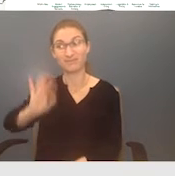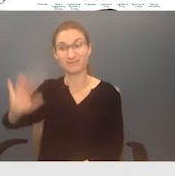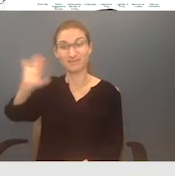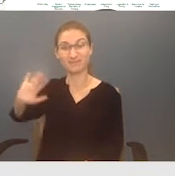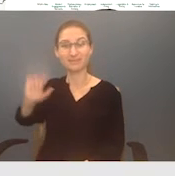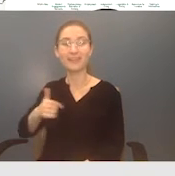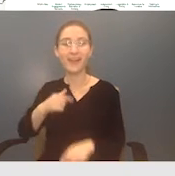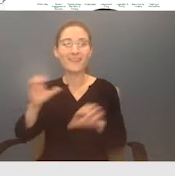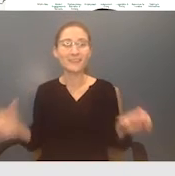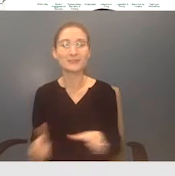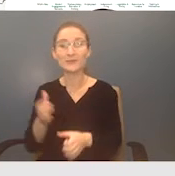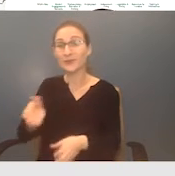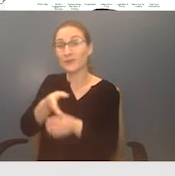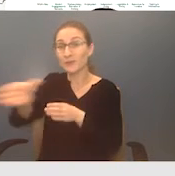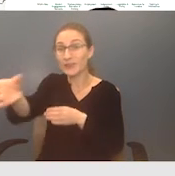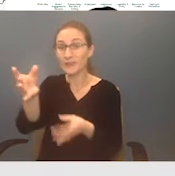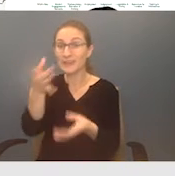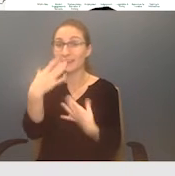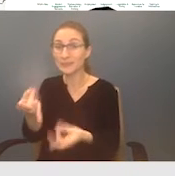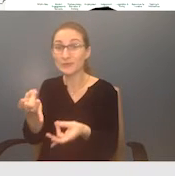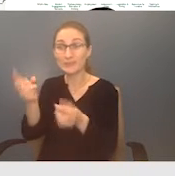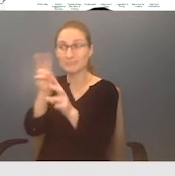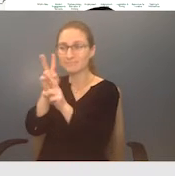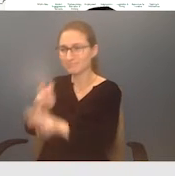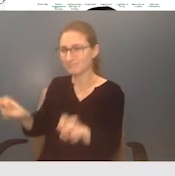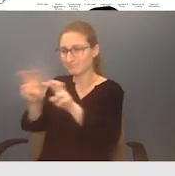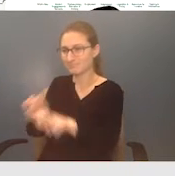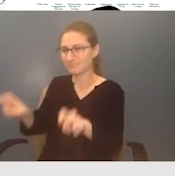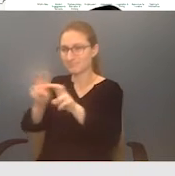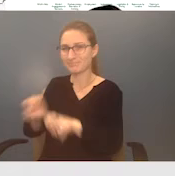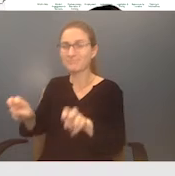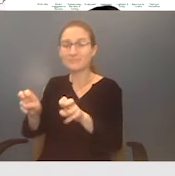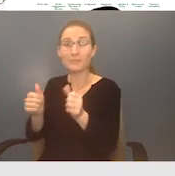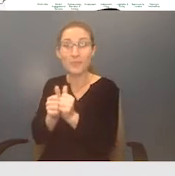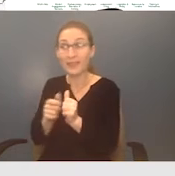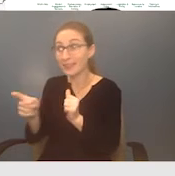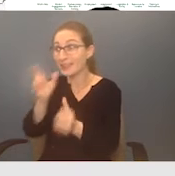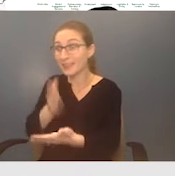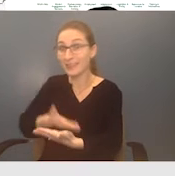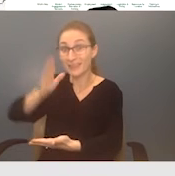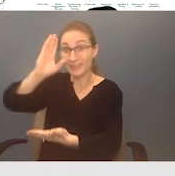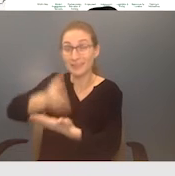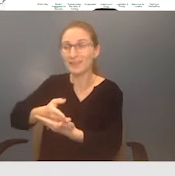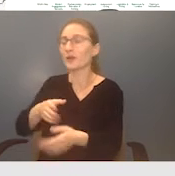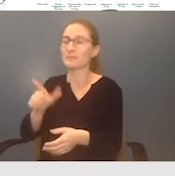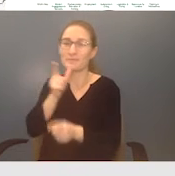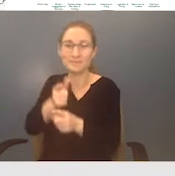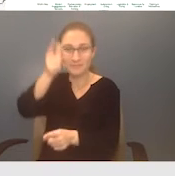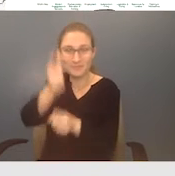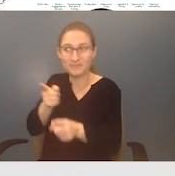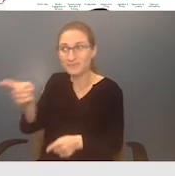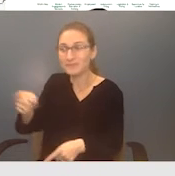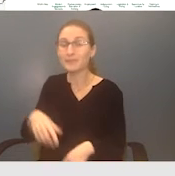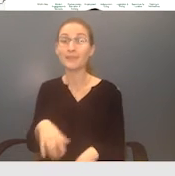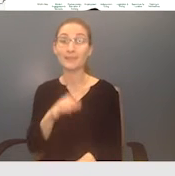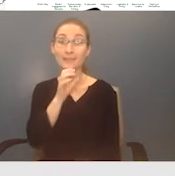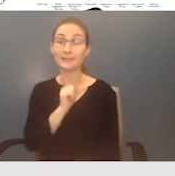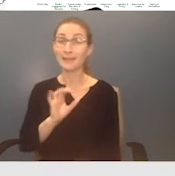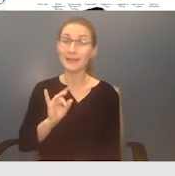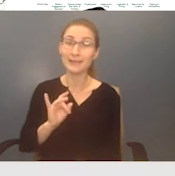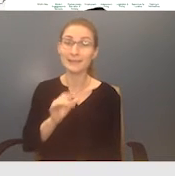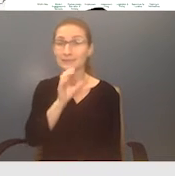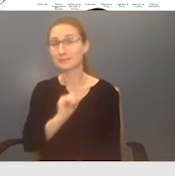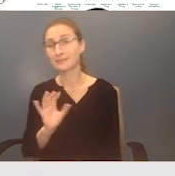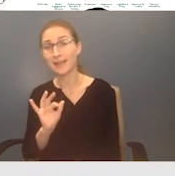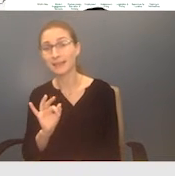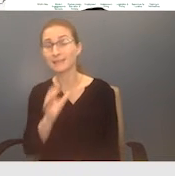do career interest inventories with them at the kitchen table because they didn't know what they wanted to do. The 18, 19, 20